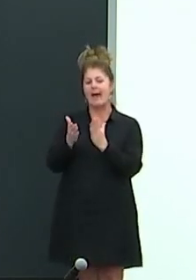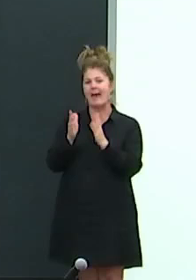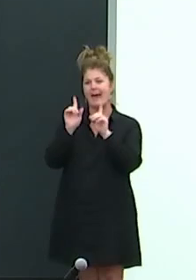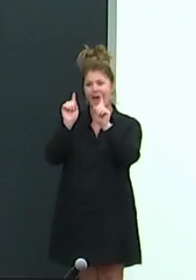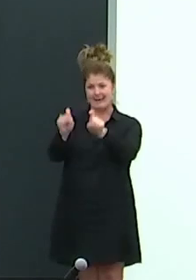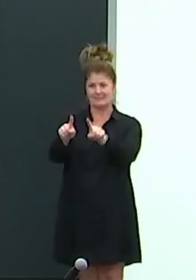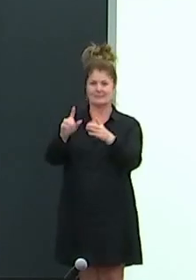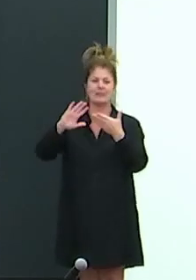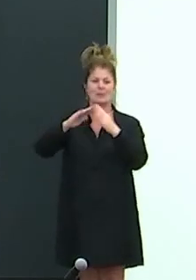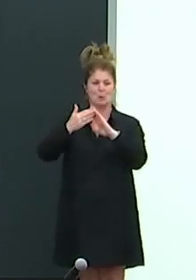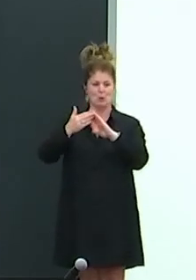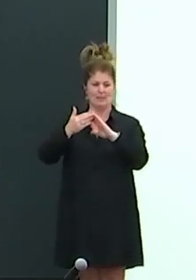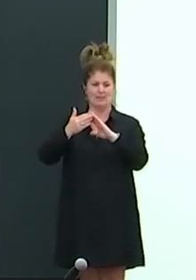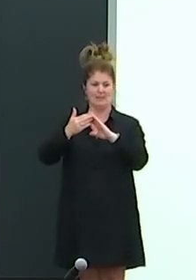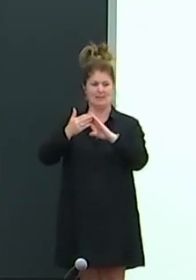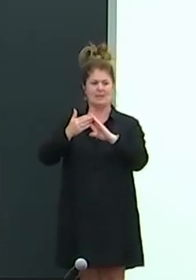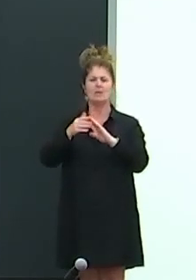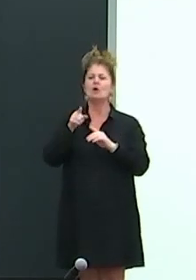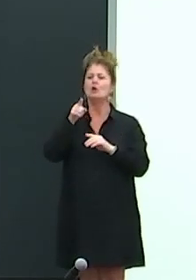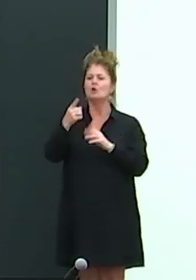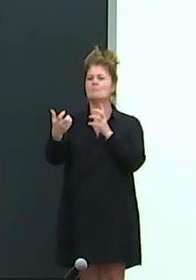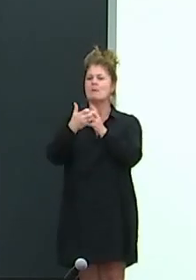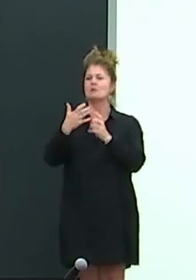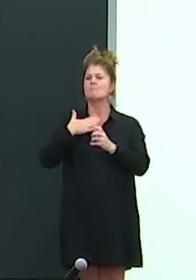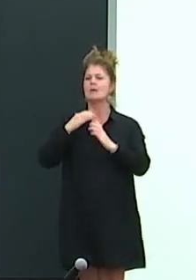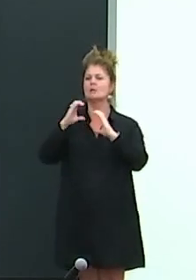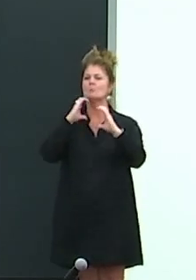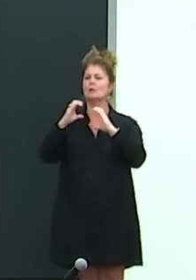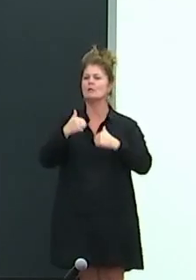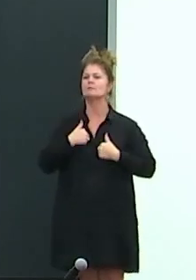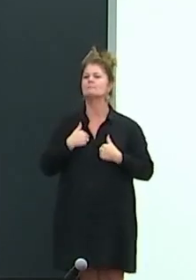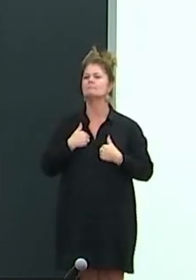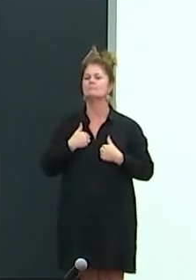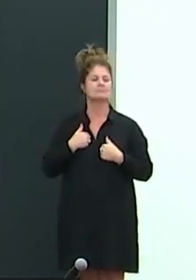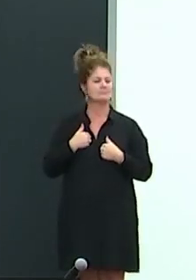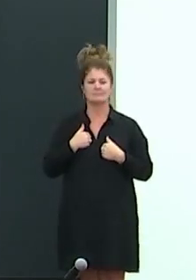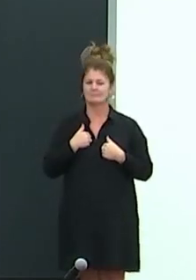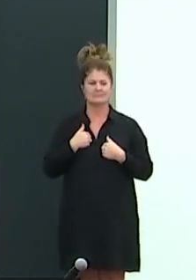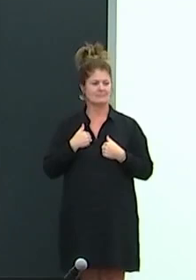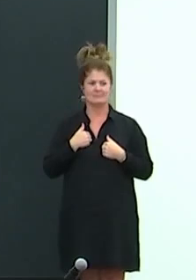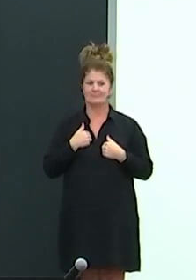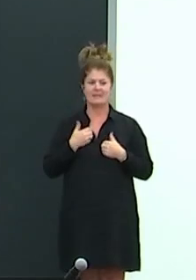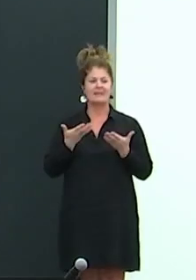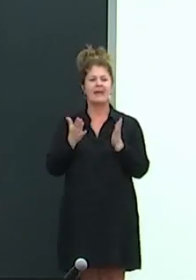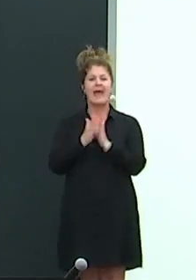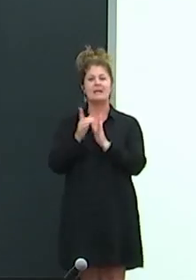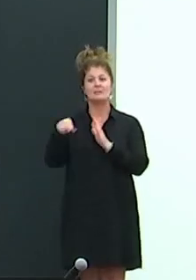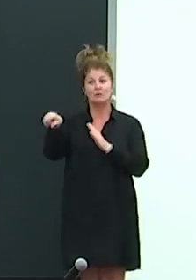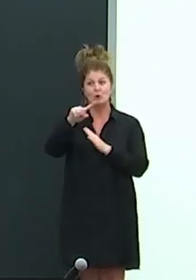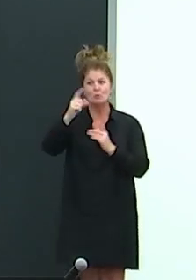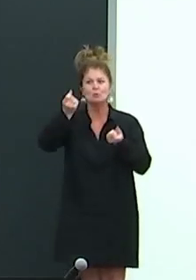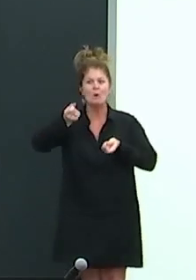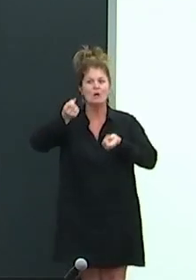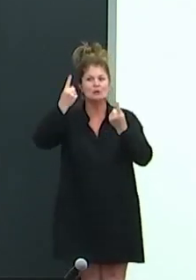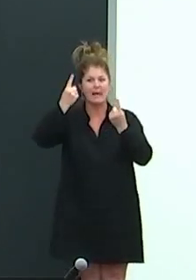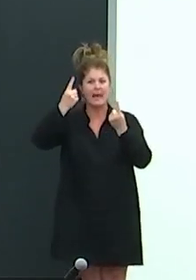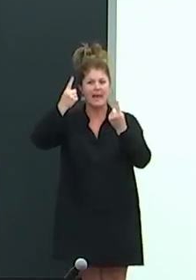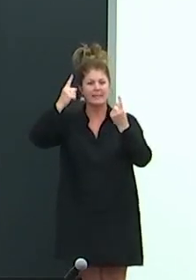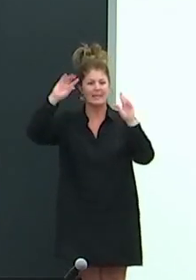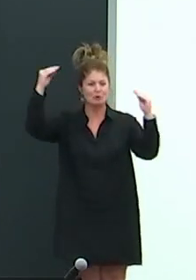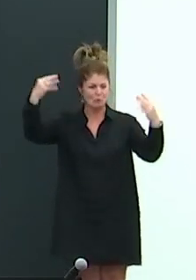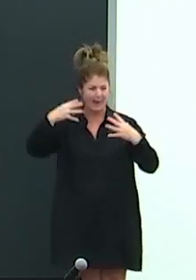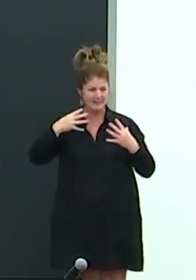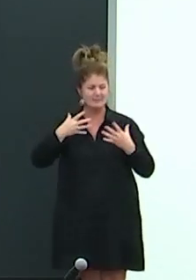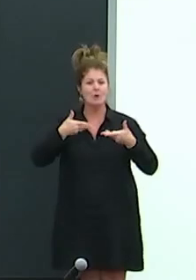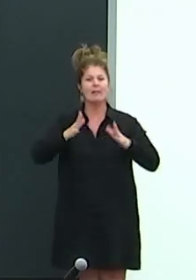community to communicate the way that they do. They ask for understanding and grace to allow them